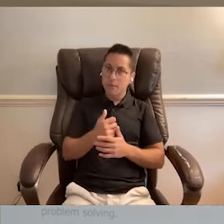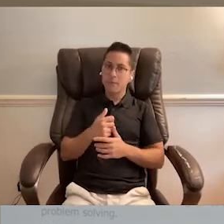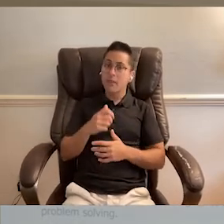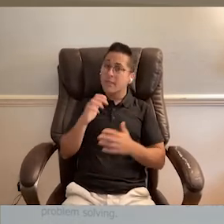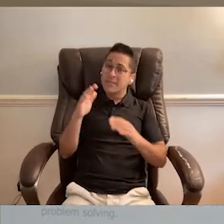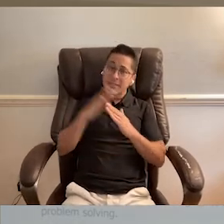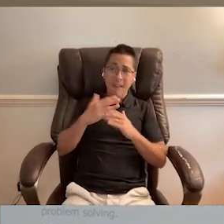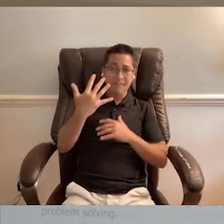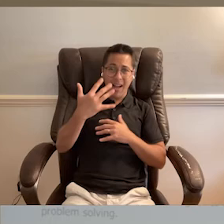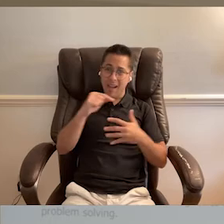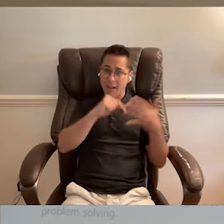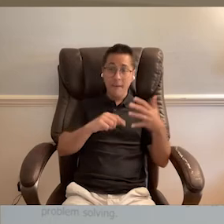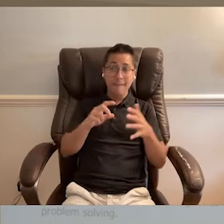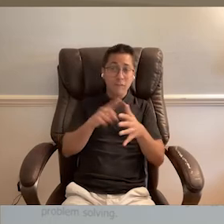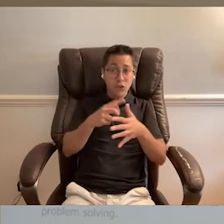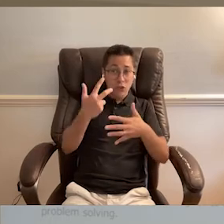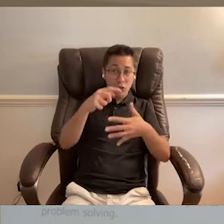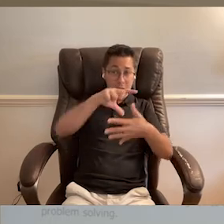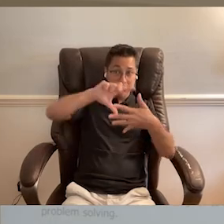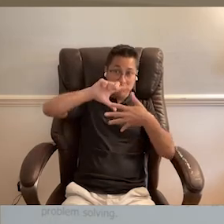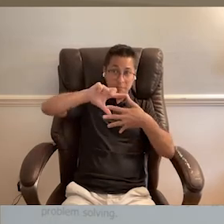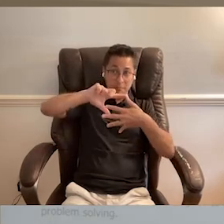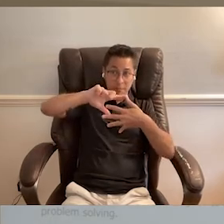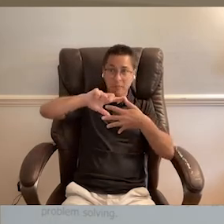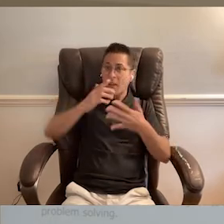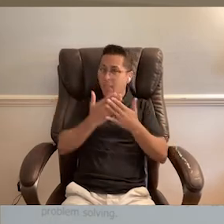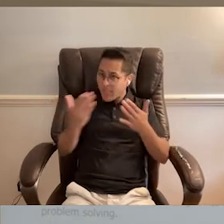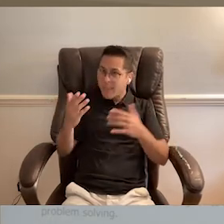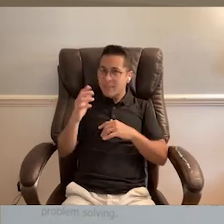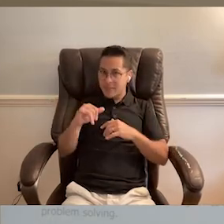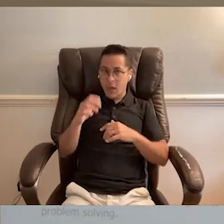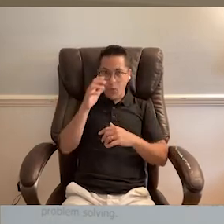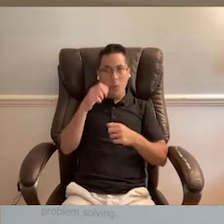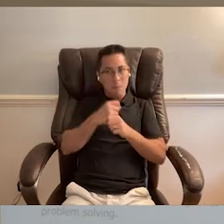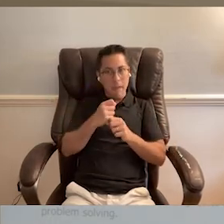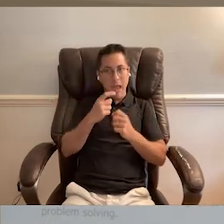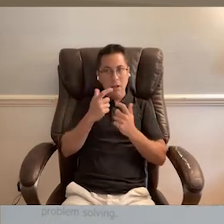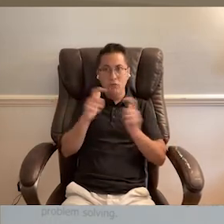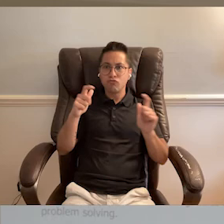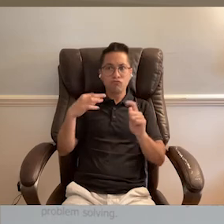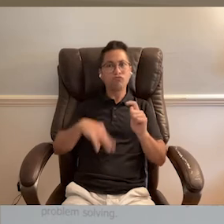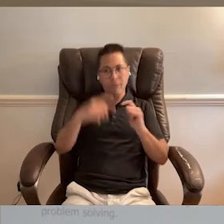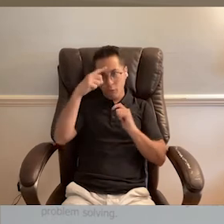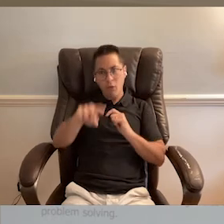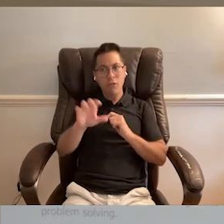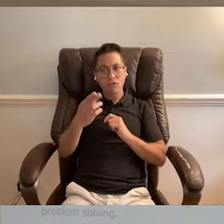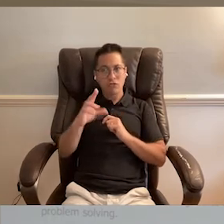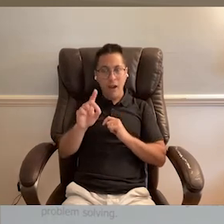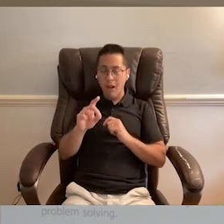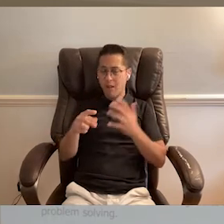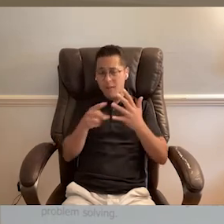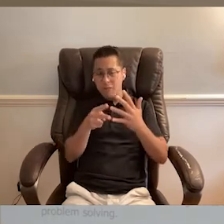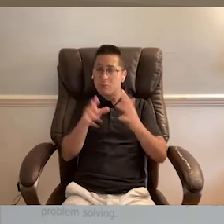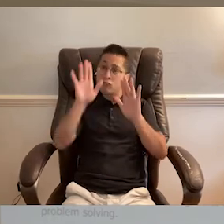3 things on that list are things that are going to make a difference for your child. The next 2 things, great. If you get them,